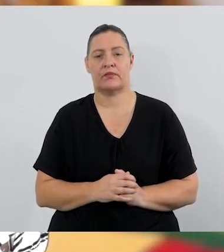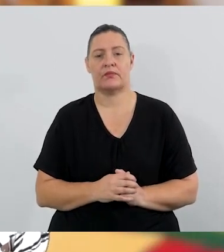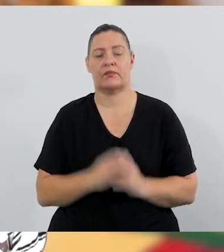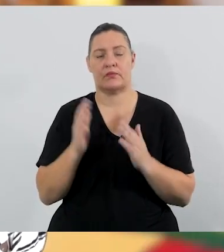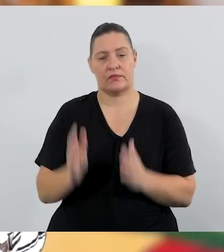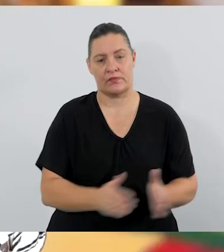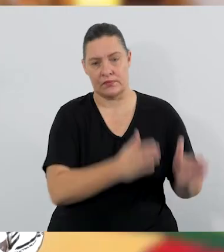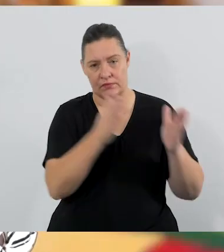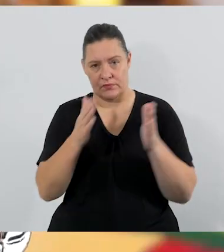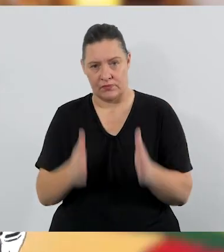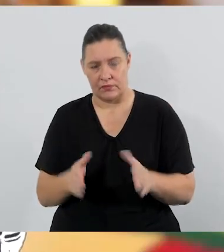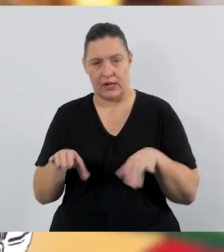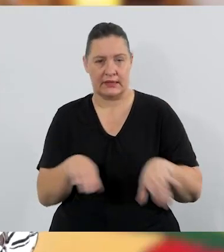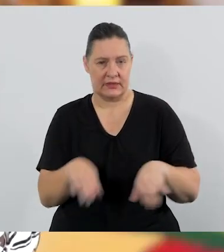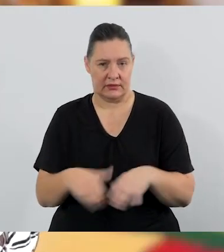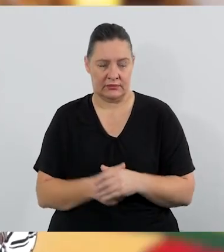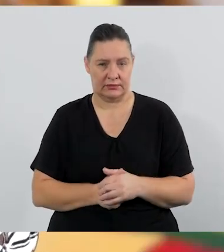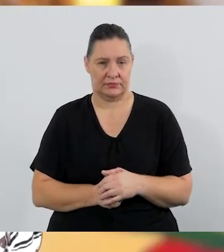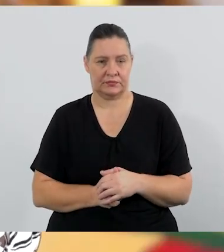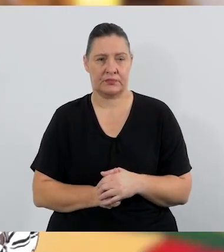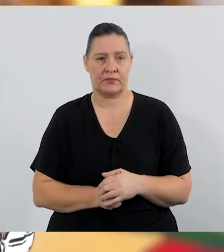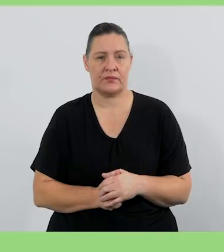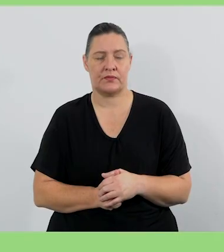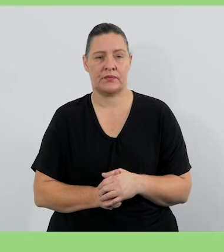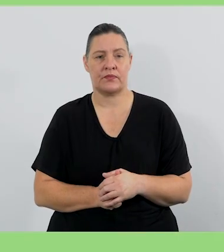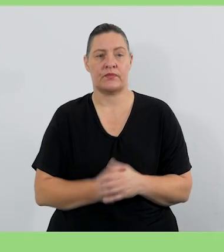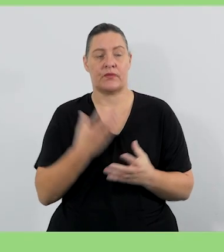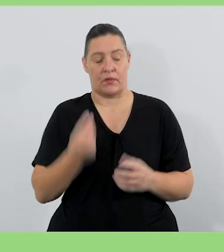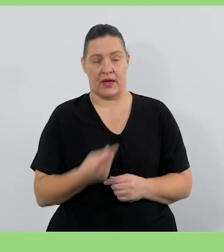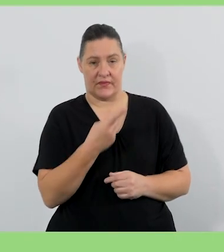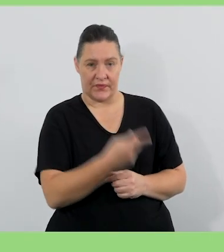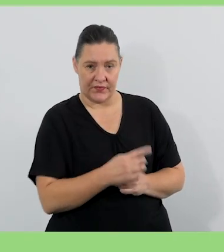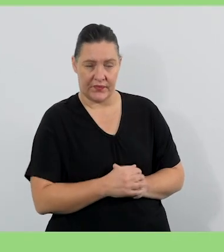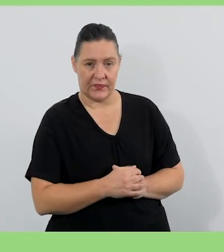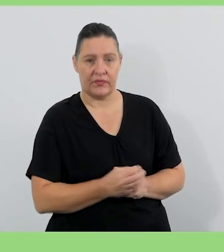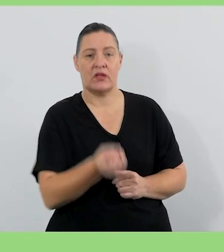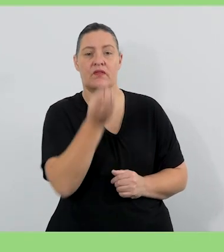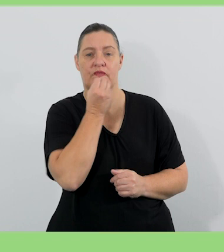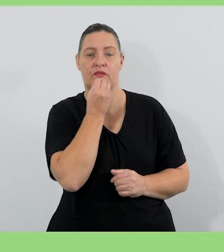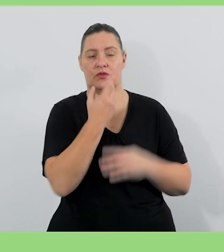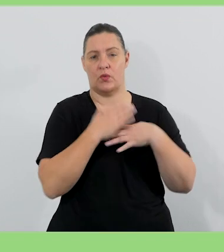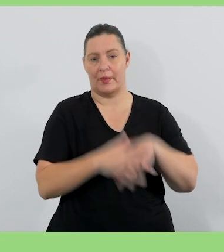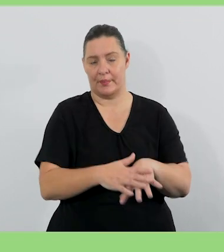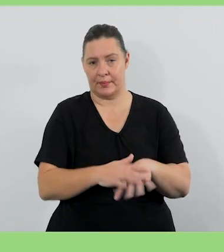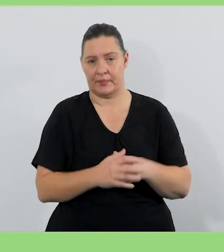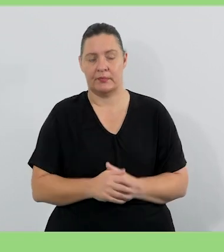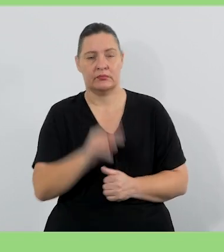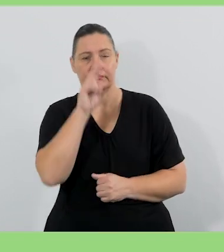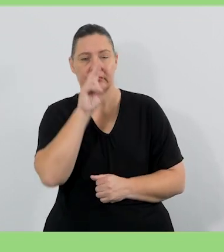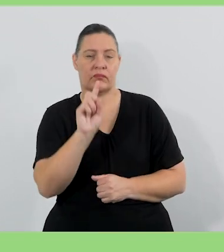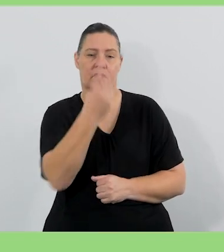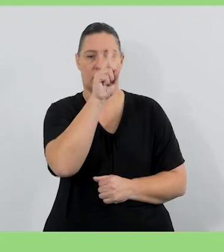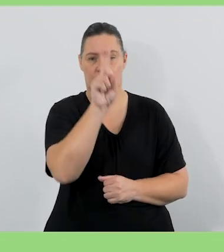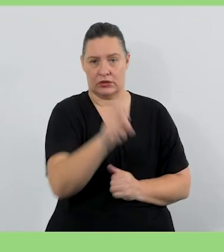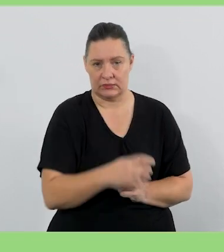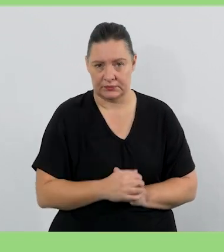So we are then going to move on to our next activity. So what we have over here is a food web. Now let us look